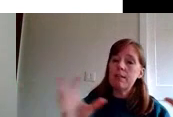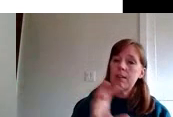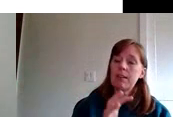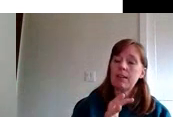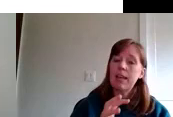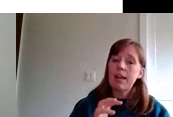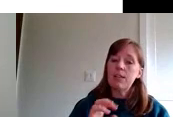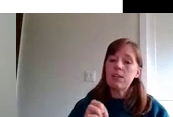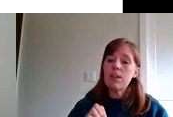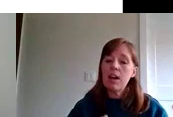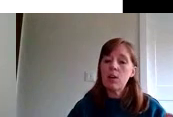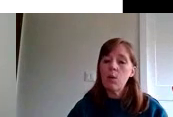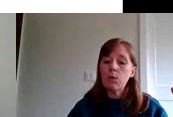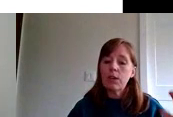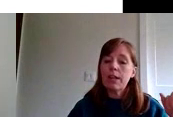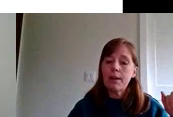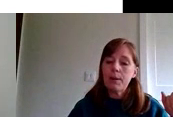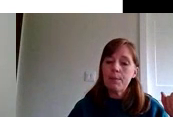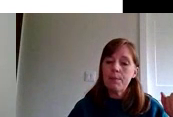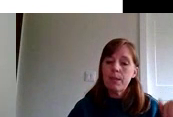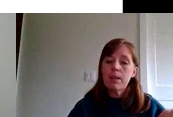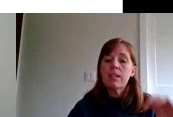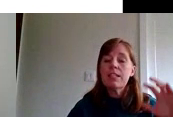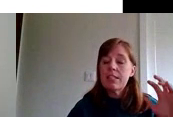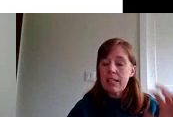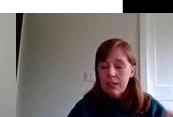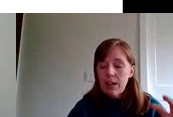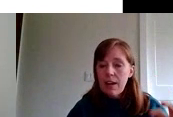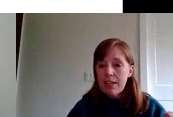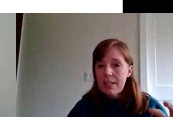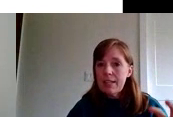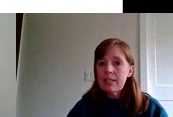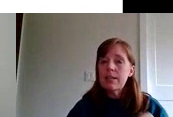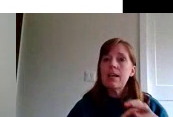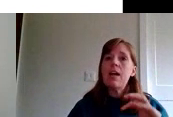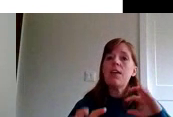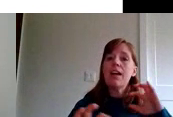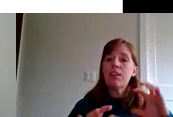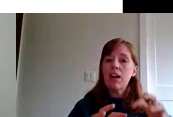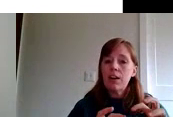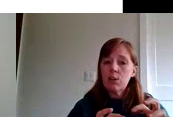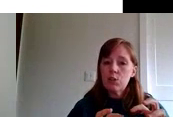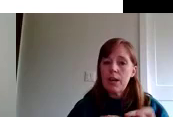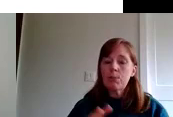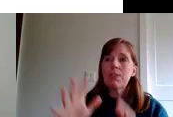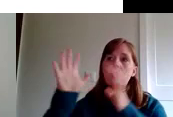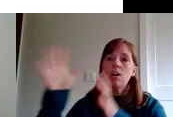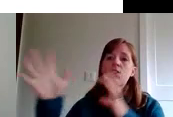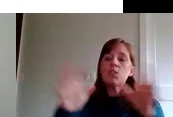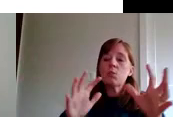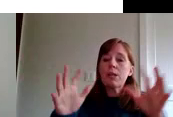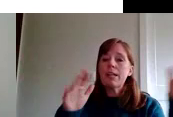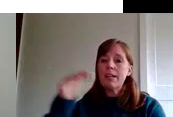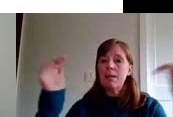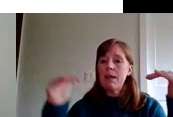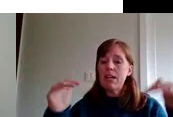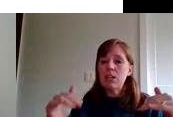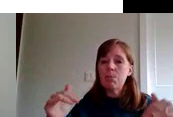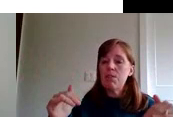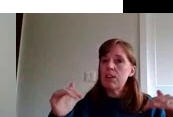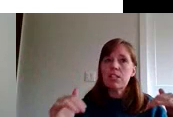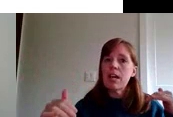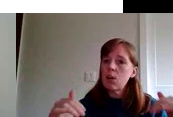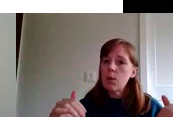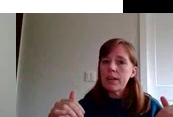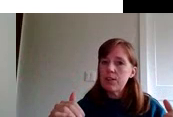student can not only see the content and they have the audio track, but they can also read it and